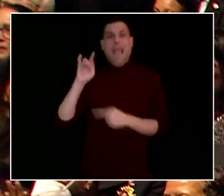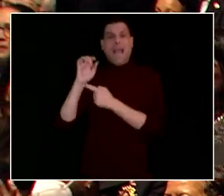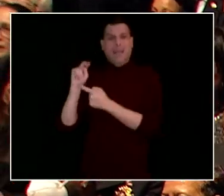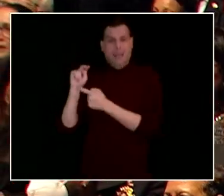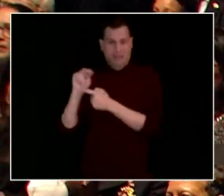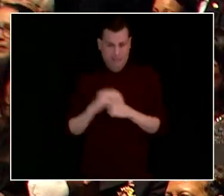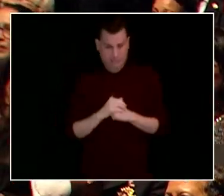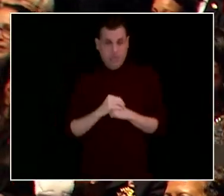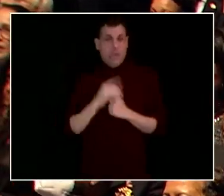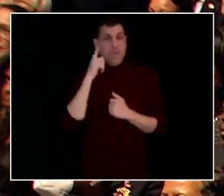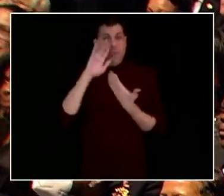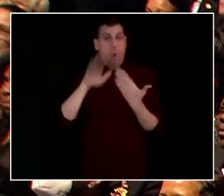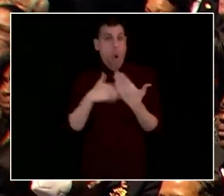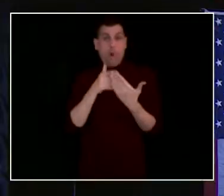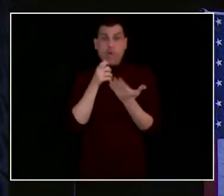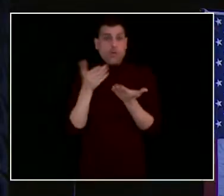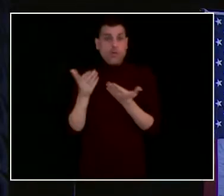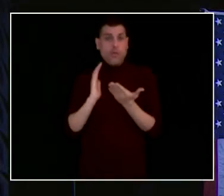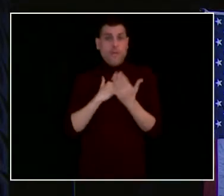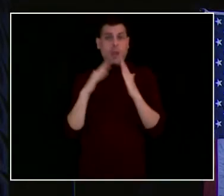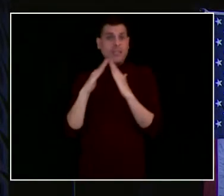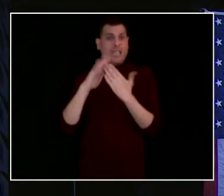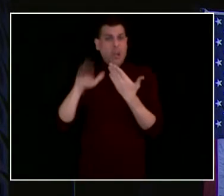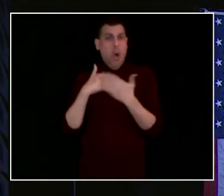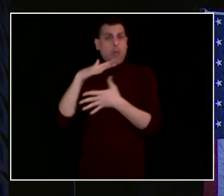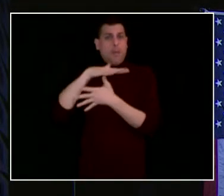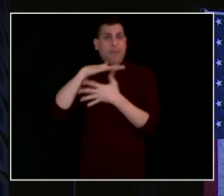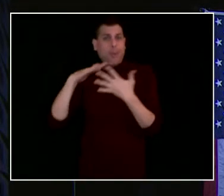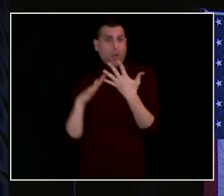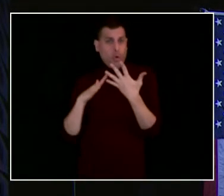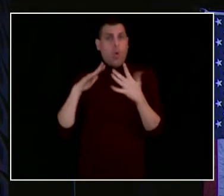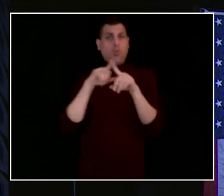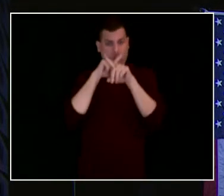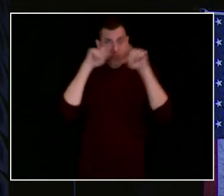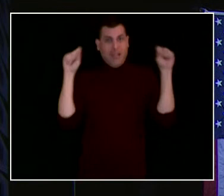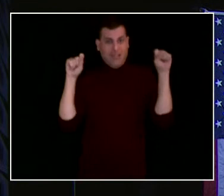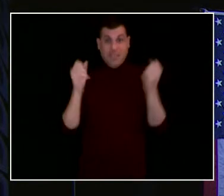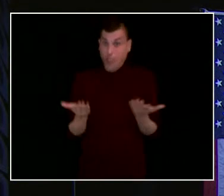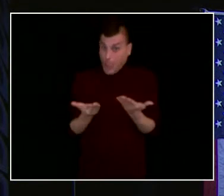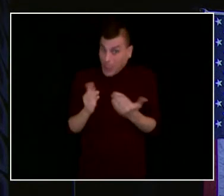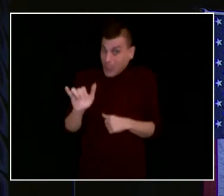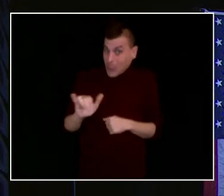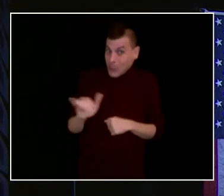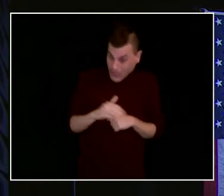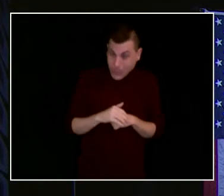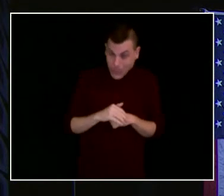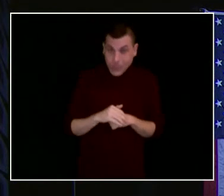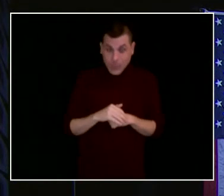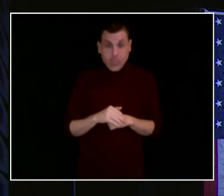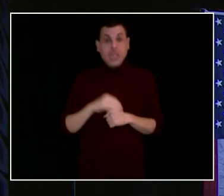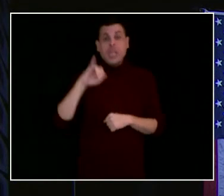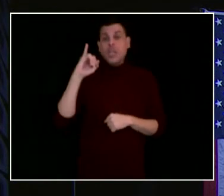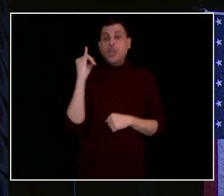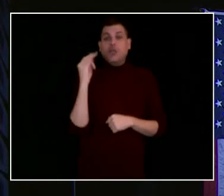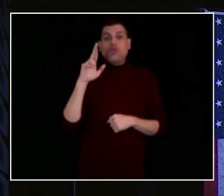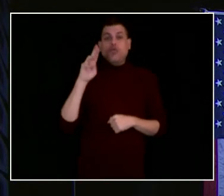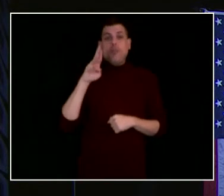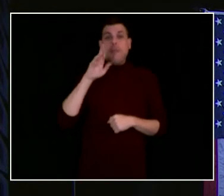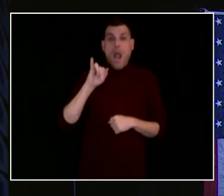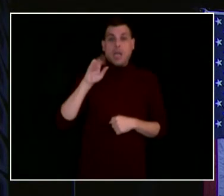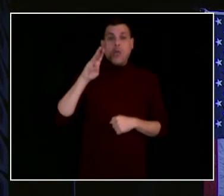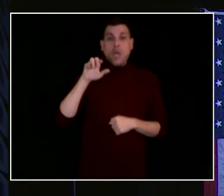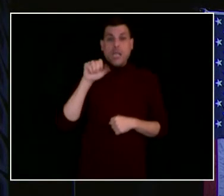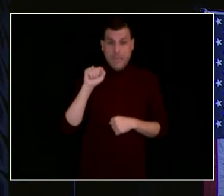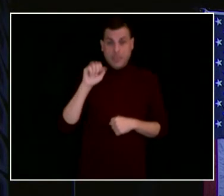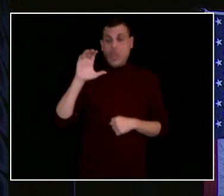our city, including our 5 borough presidents that are here as well, Public Advocate Jumaane Williams and Controller